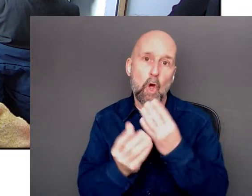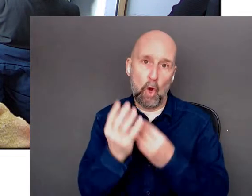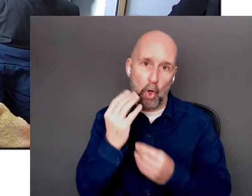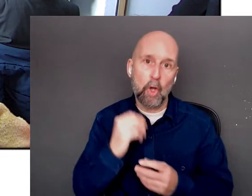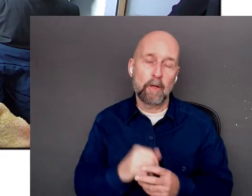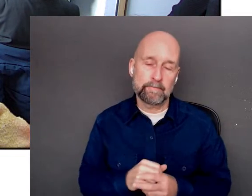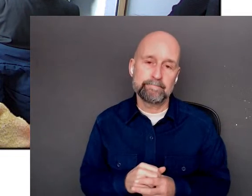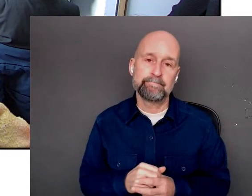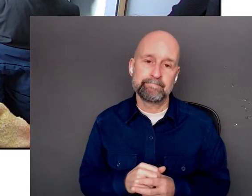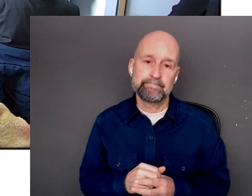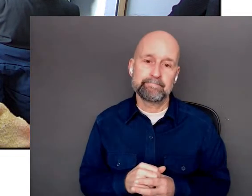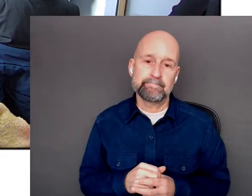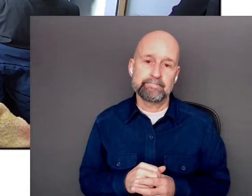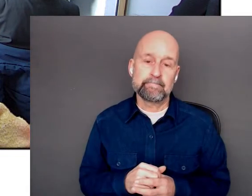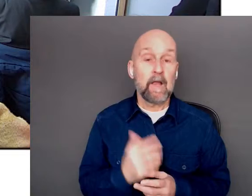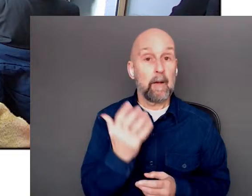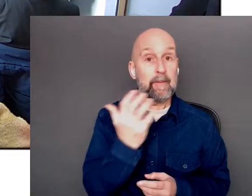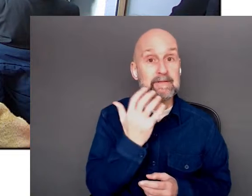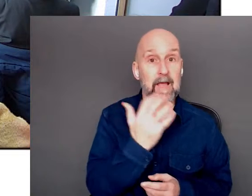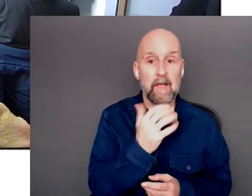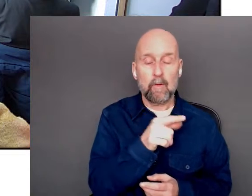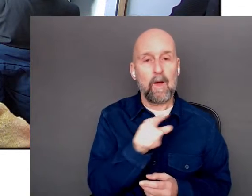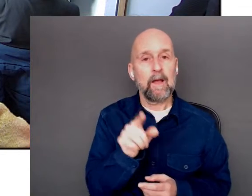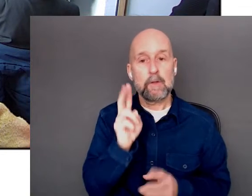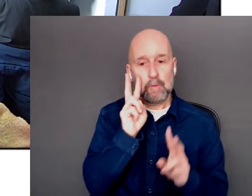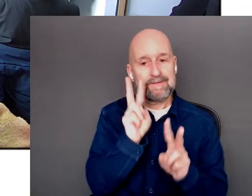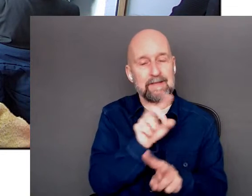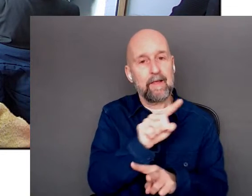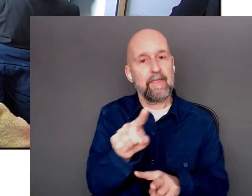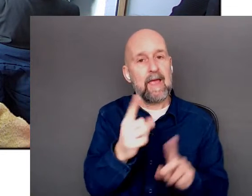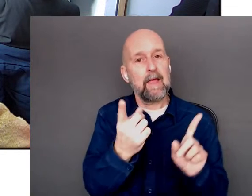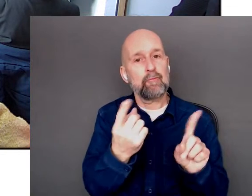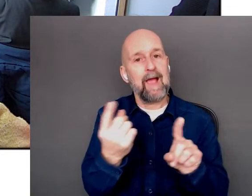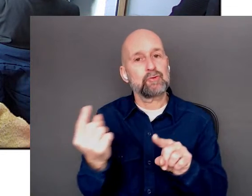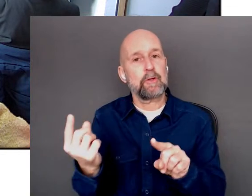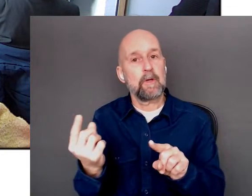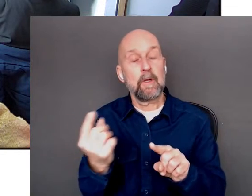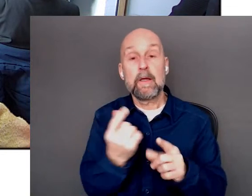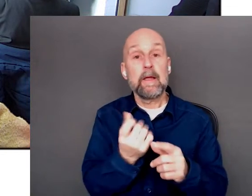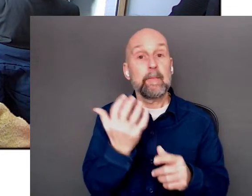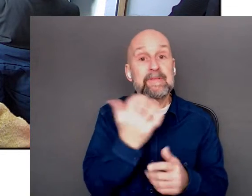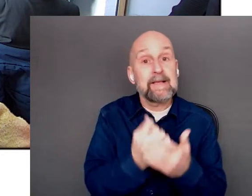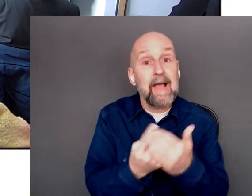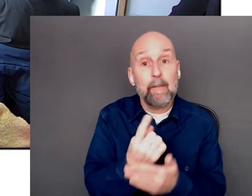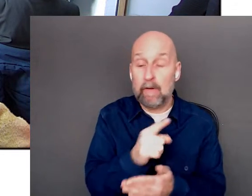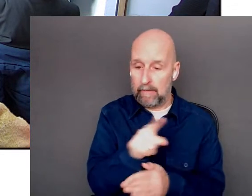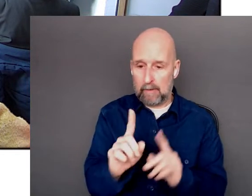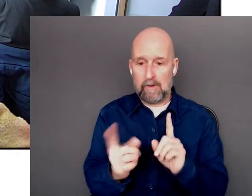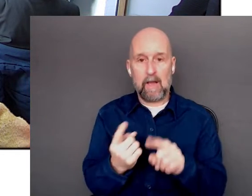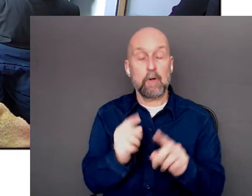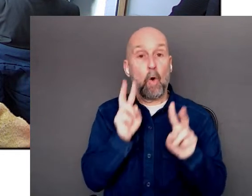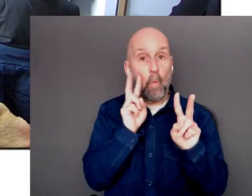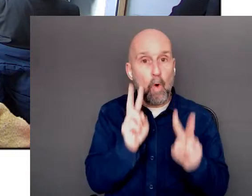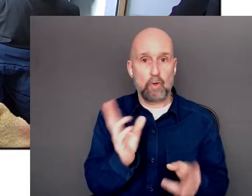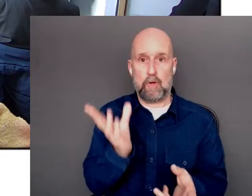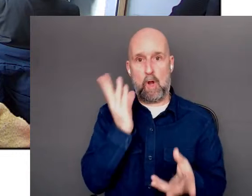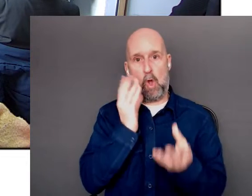through your mistakes how people react to the mistakes. So that's also interesting. So watch and learn, and it's